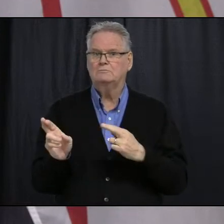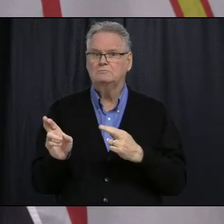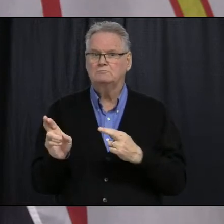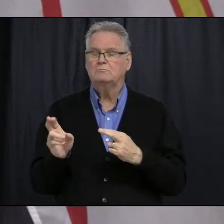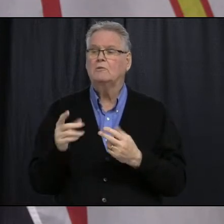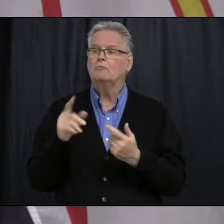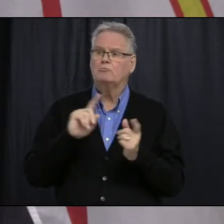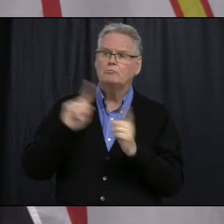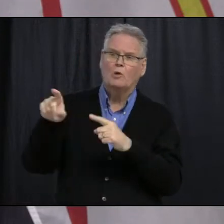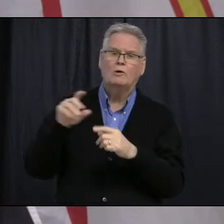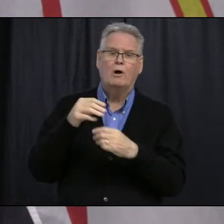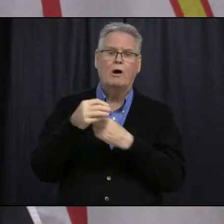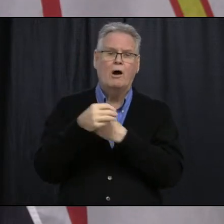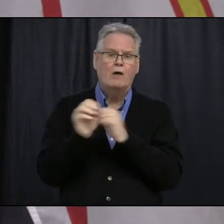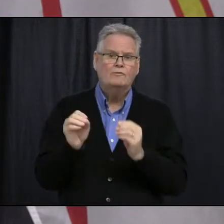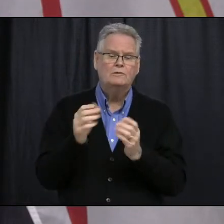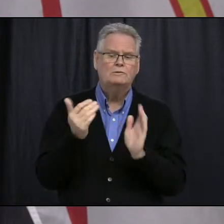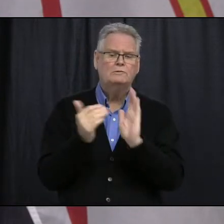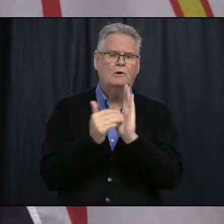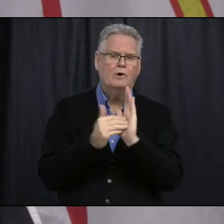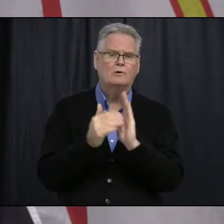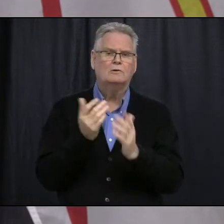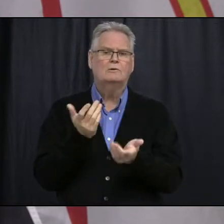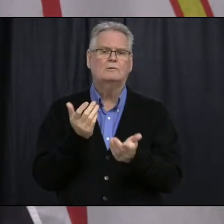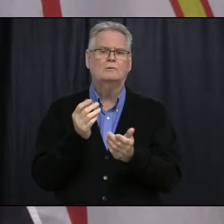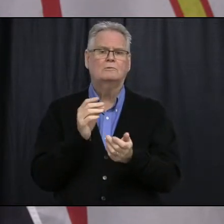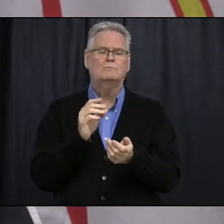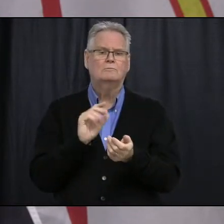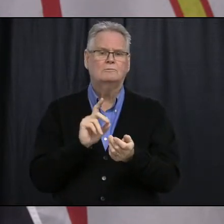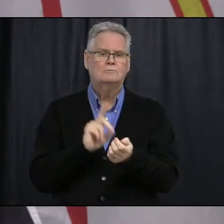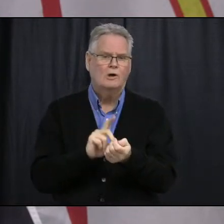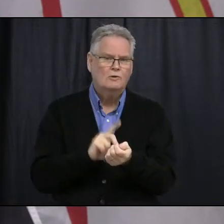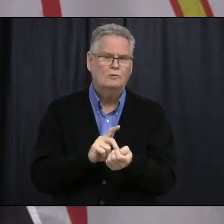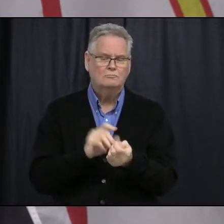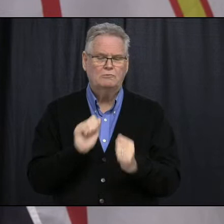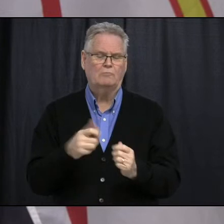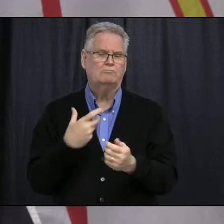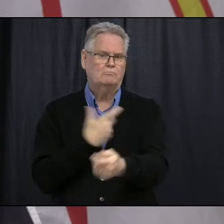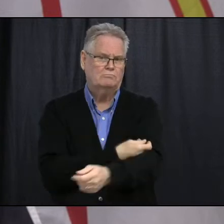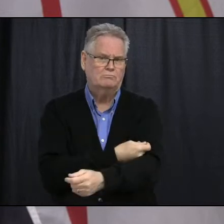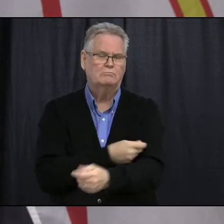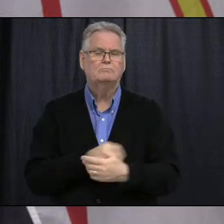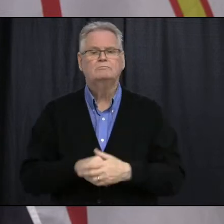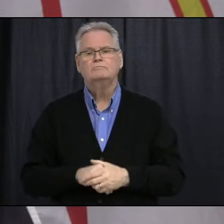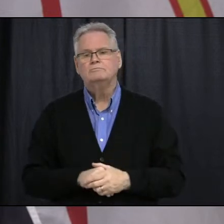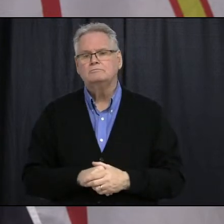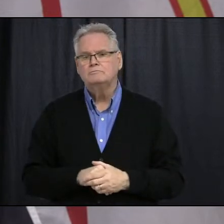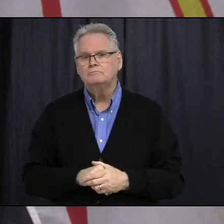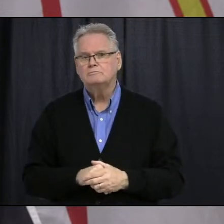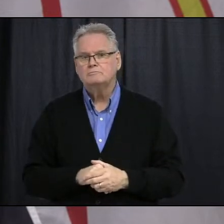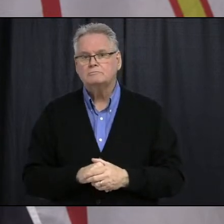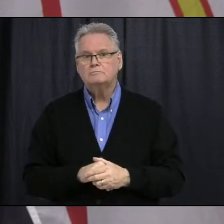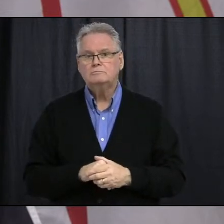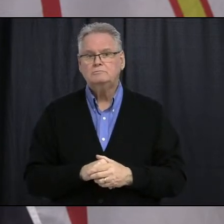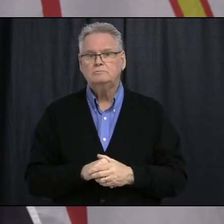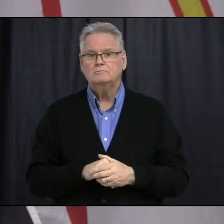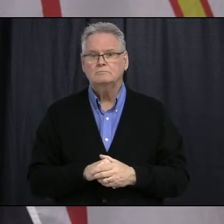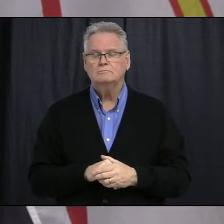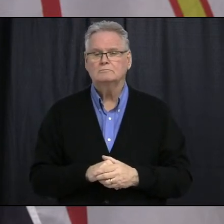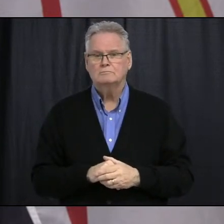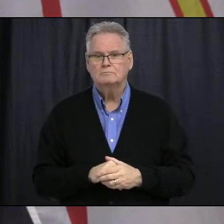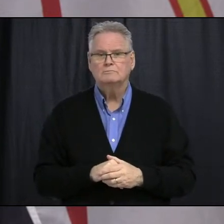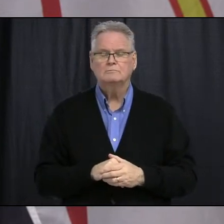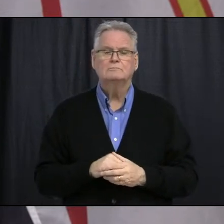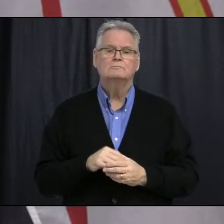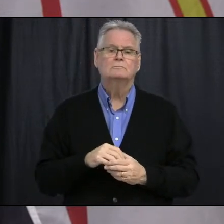possible. So don't delay receiving your second dose just to get the same vaccine you received for your first dose. If you